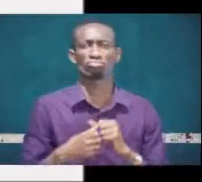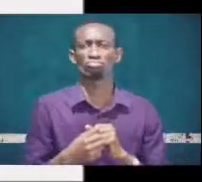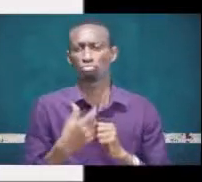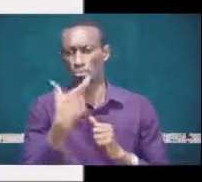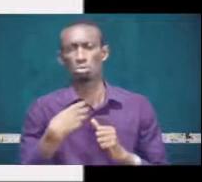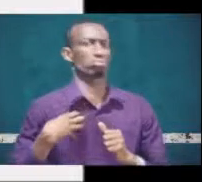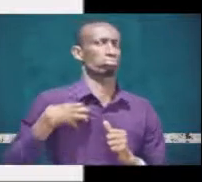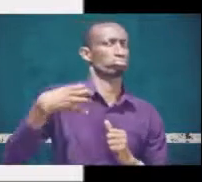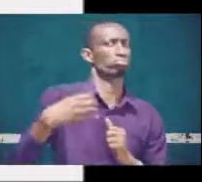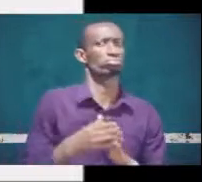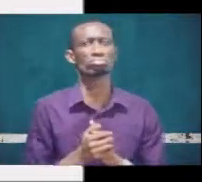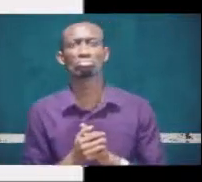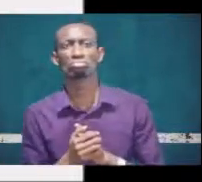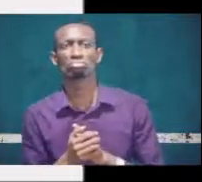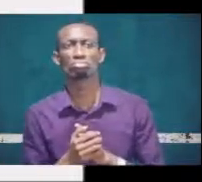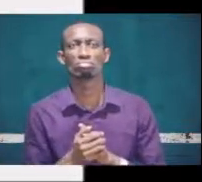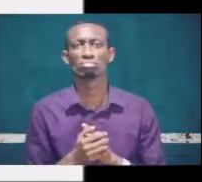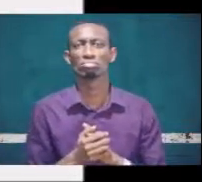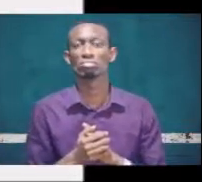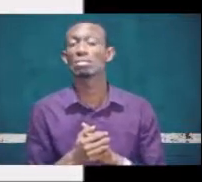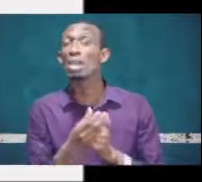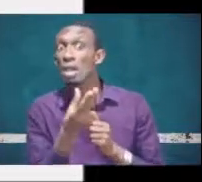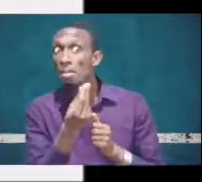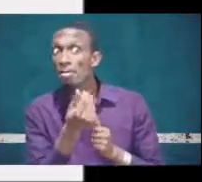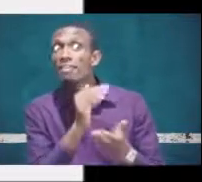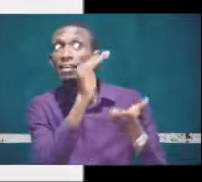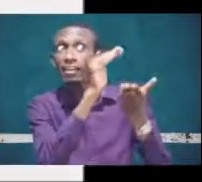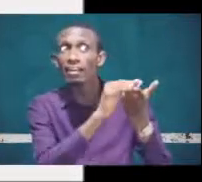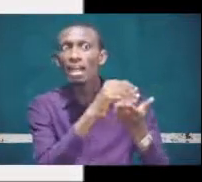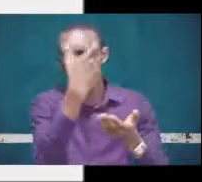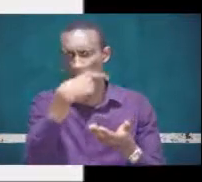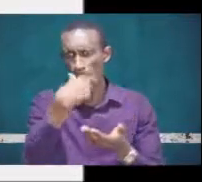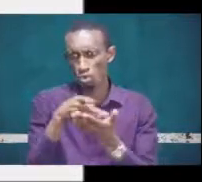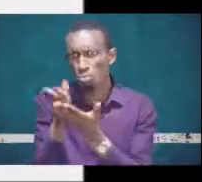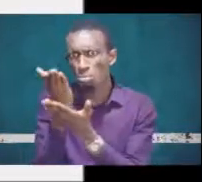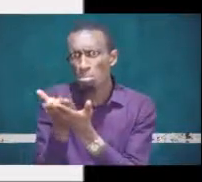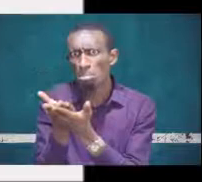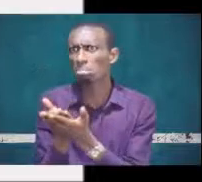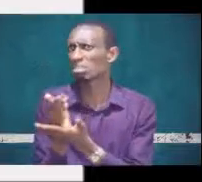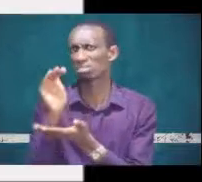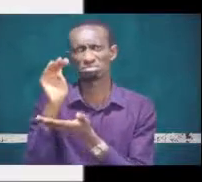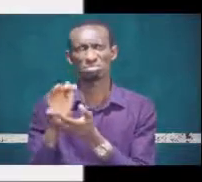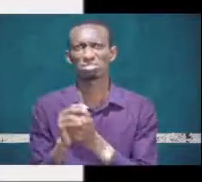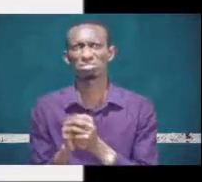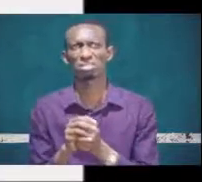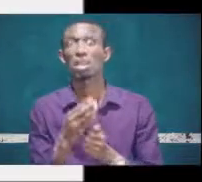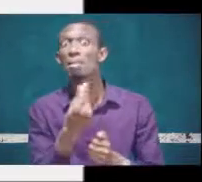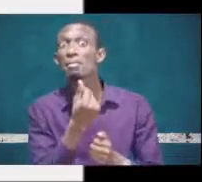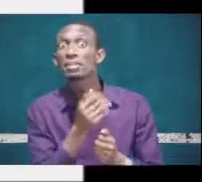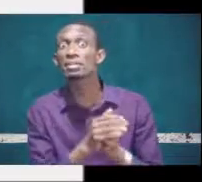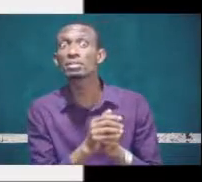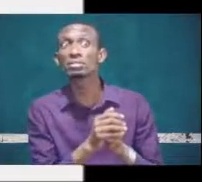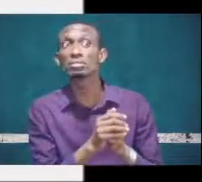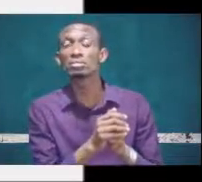Why? Prices of these goods is increasing, quantity demand is increasing. The price of these goods, when